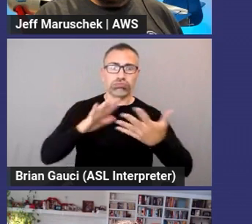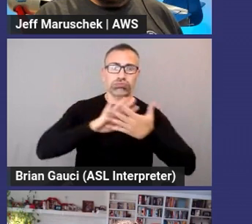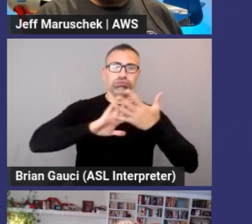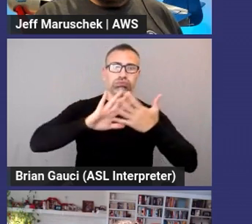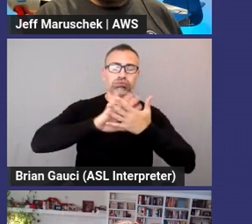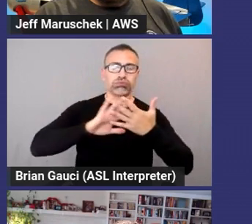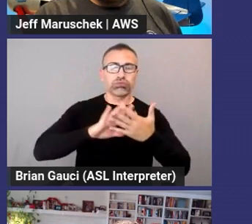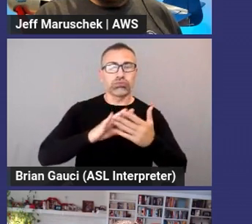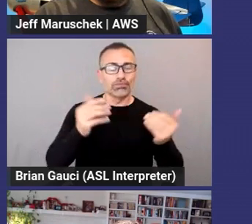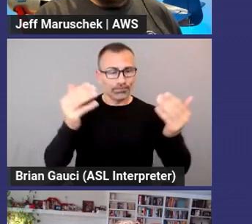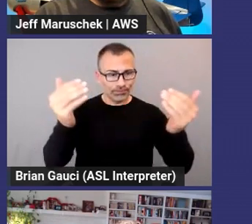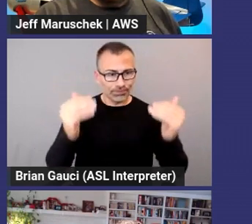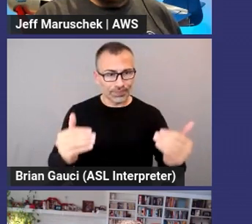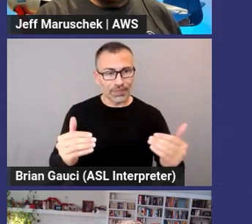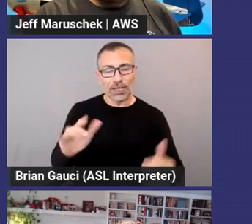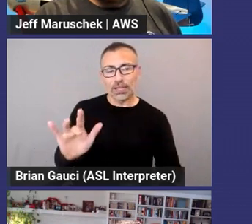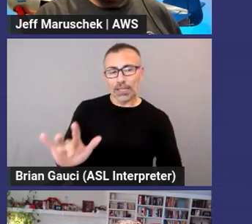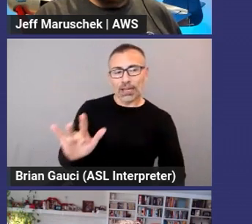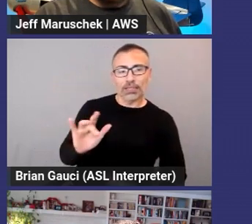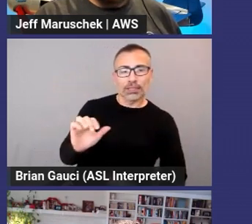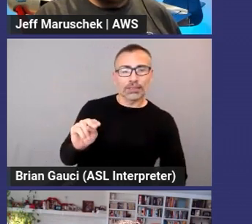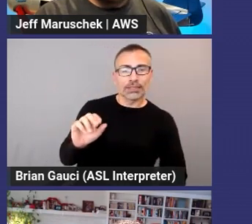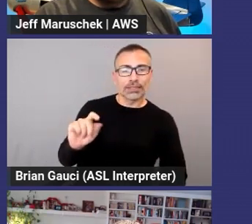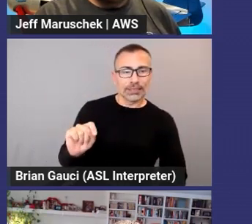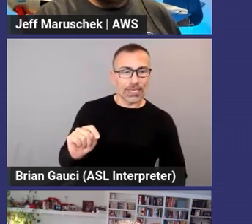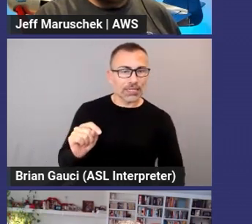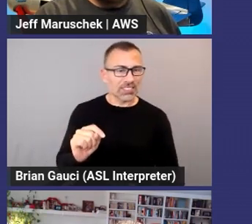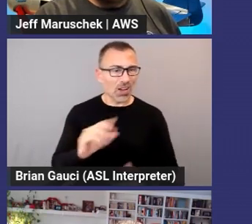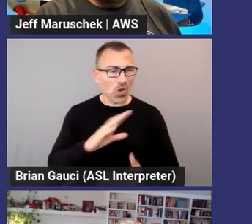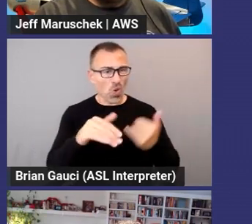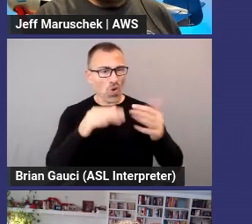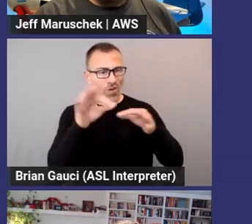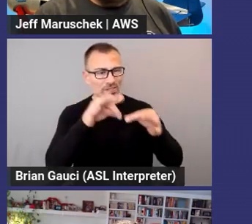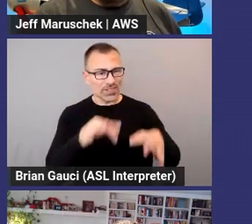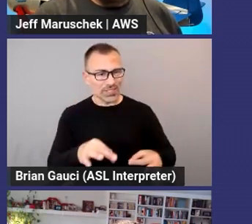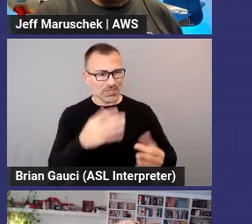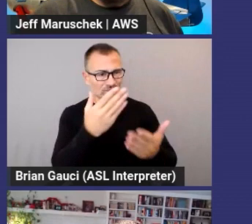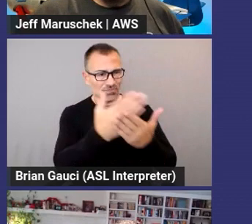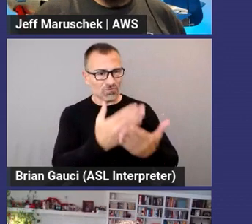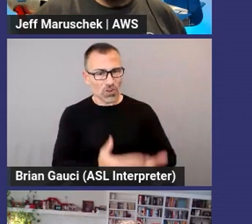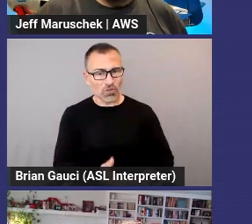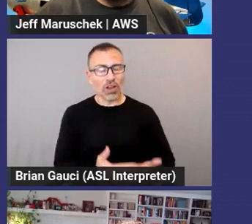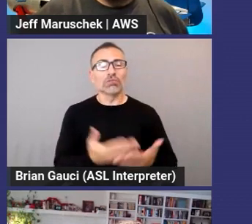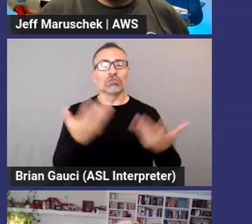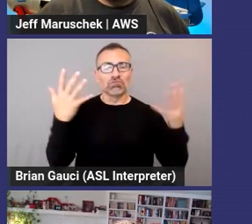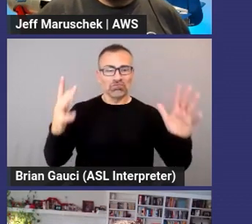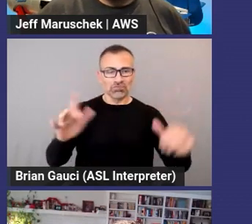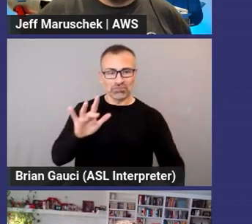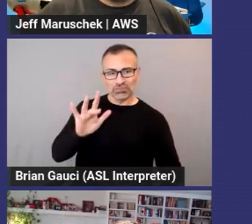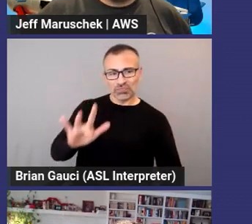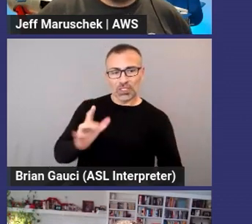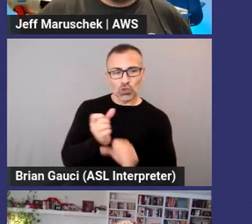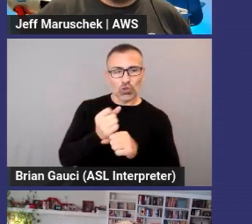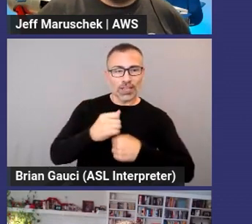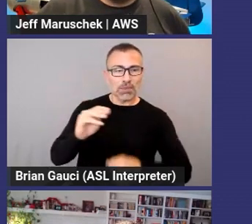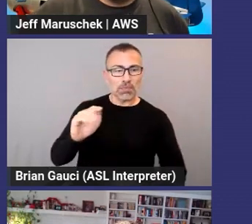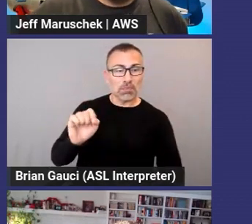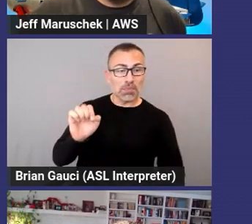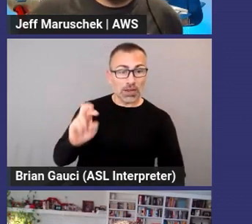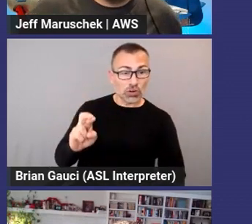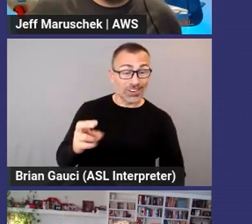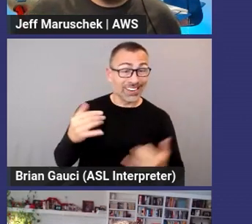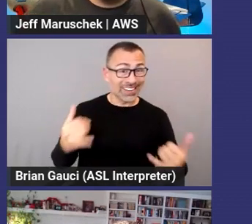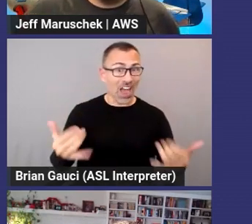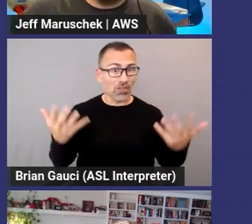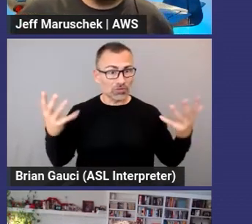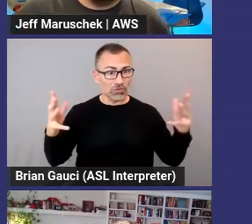I go ahead, hit next, verify all the details, and click Create Monitor. As soon as I do this, my monitor is created. It